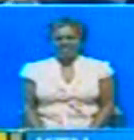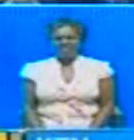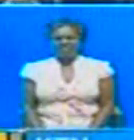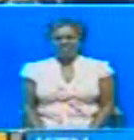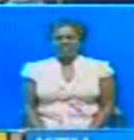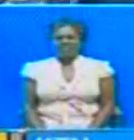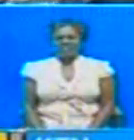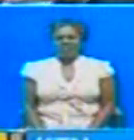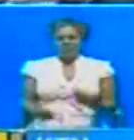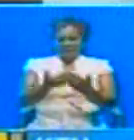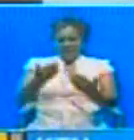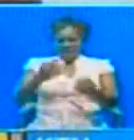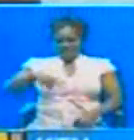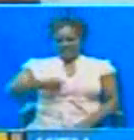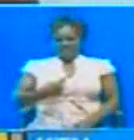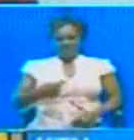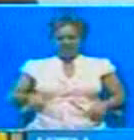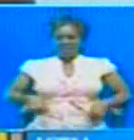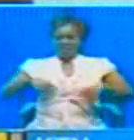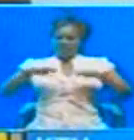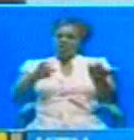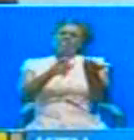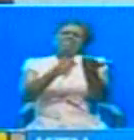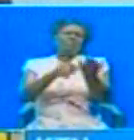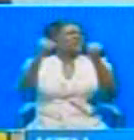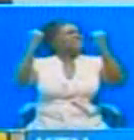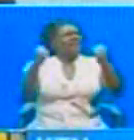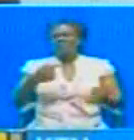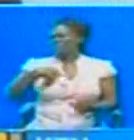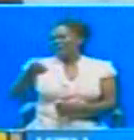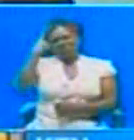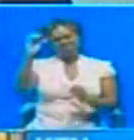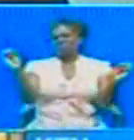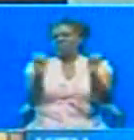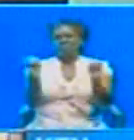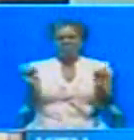Kujikimu kimaisha kwa kiswa English ni nini? Mi unajua Kiswahili na kwanga nimebeat.